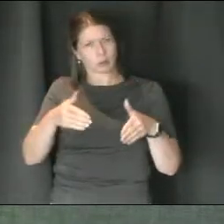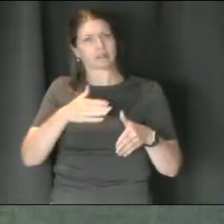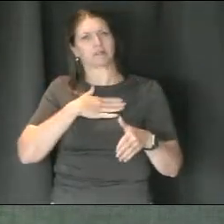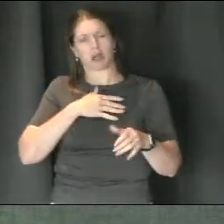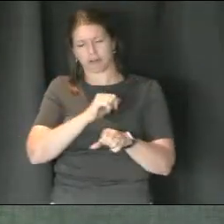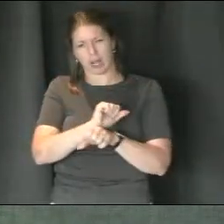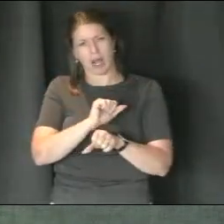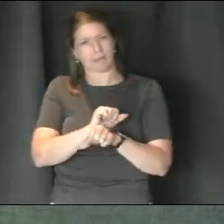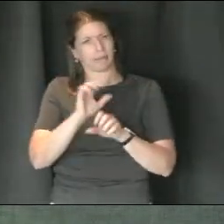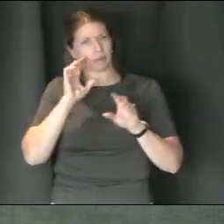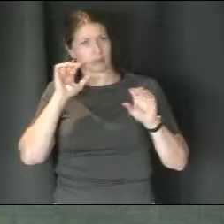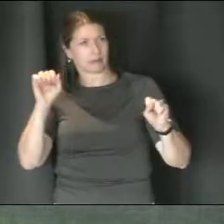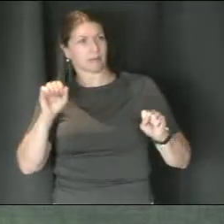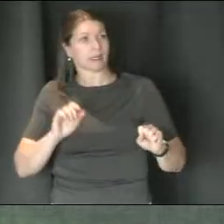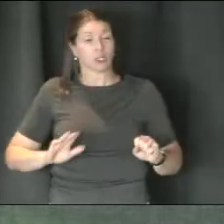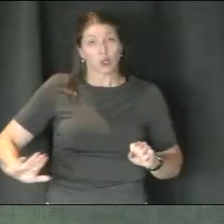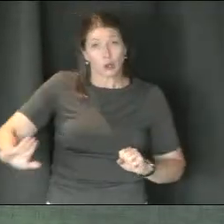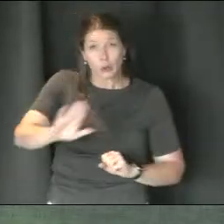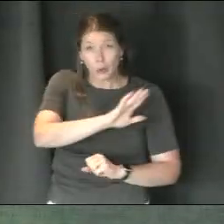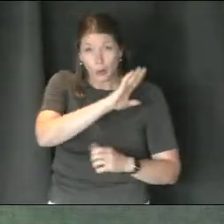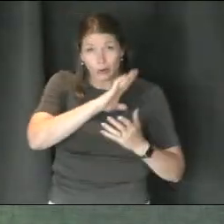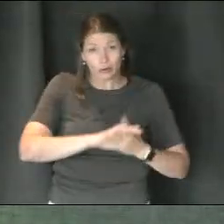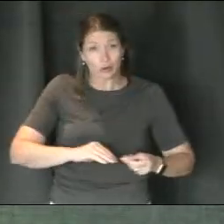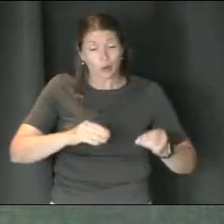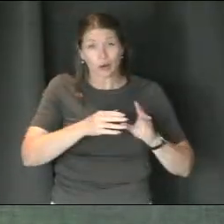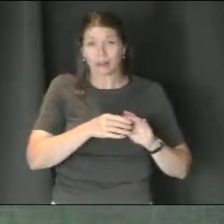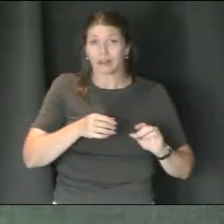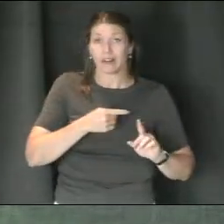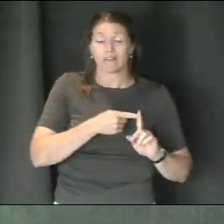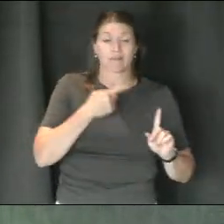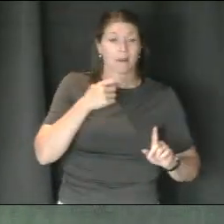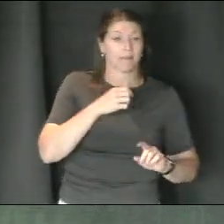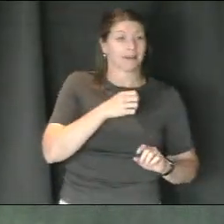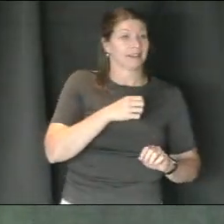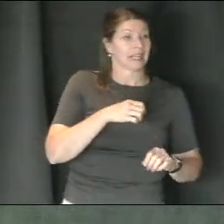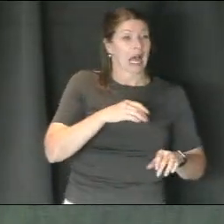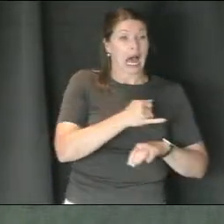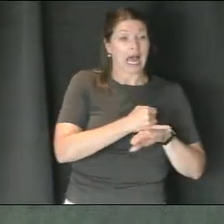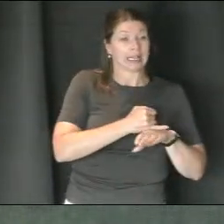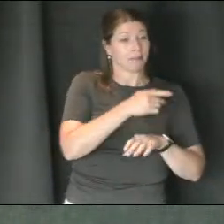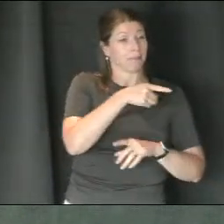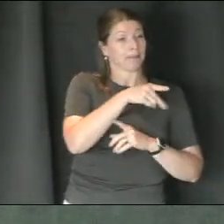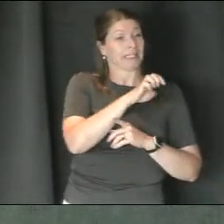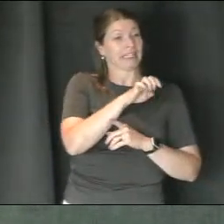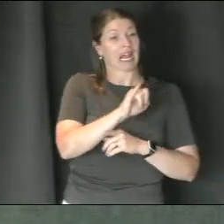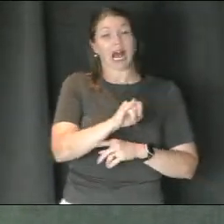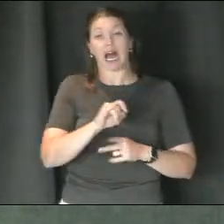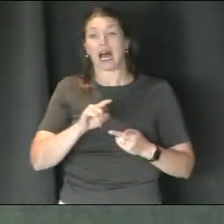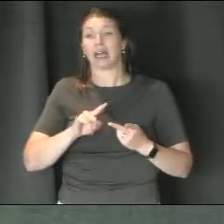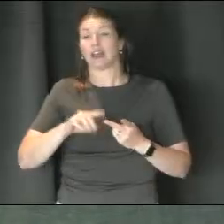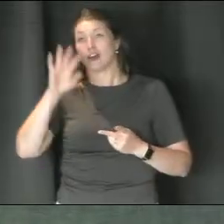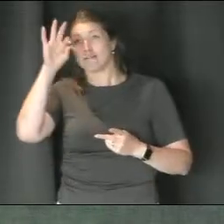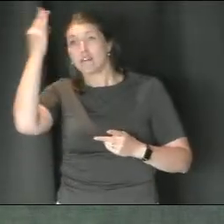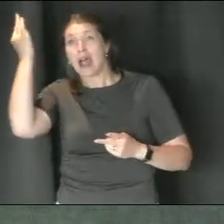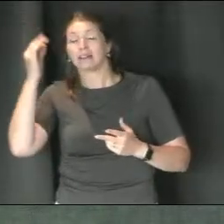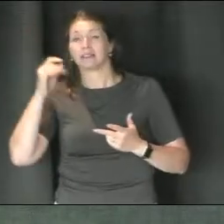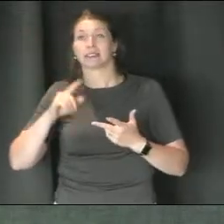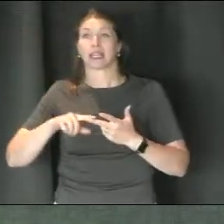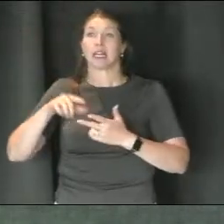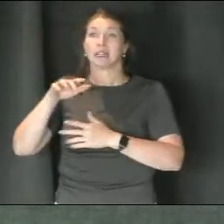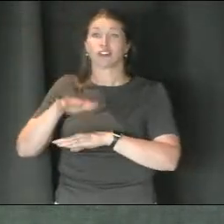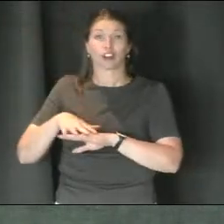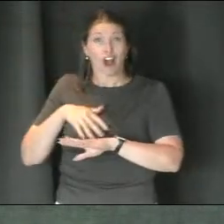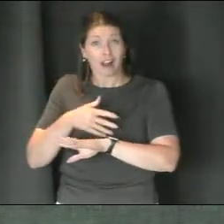But hearing everyone's stories this morning, and people from Prince Edward Island and France, in Scotland, I mean, just amazing that we've welcomed you here, and